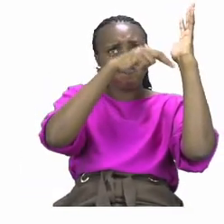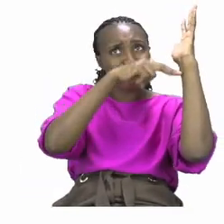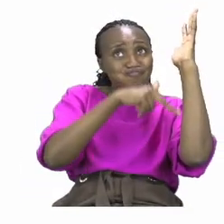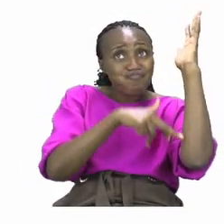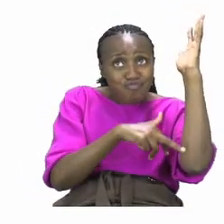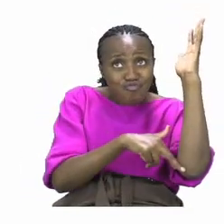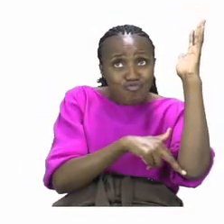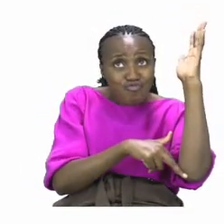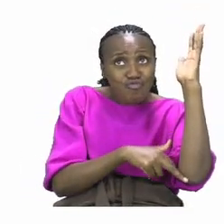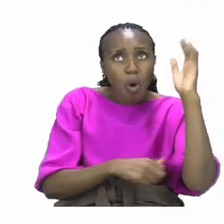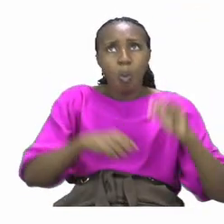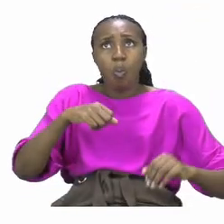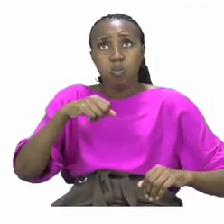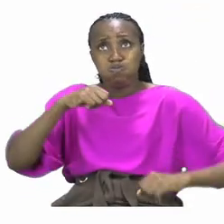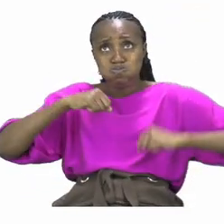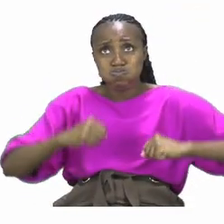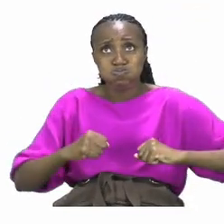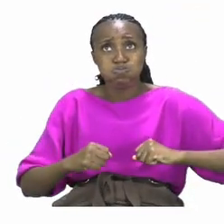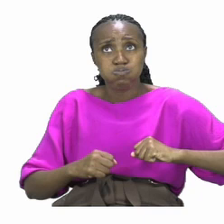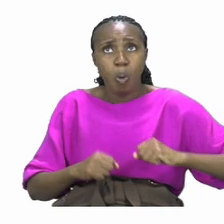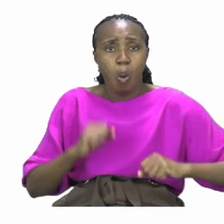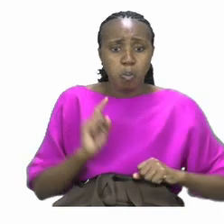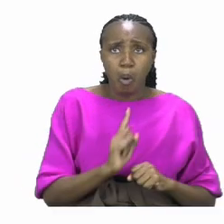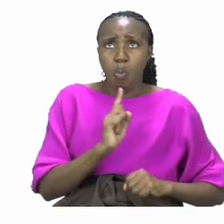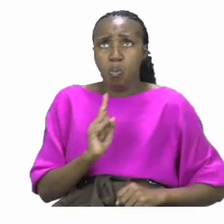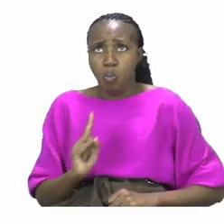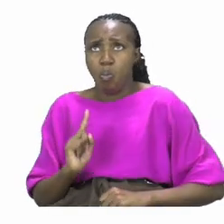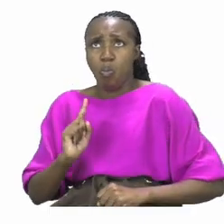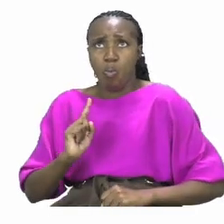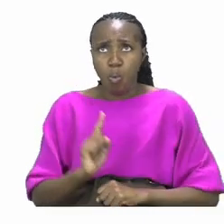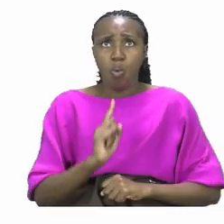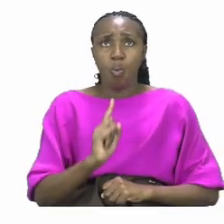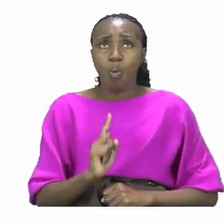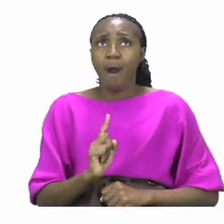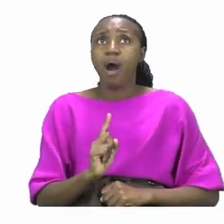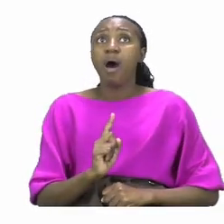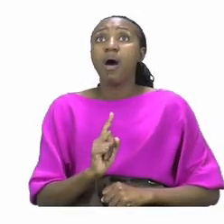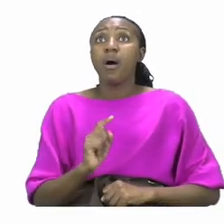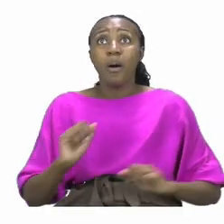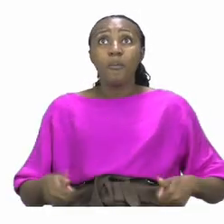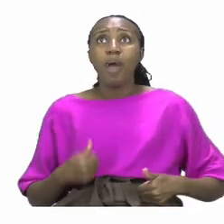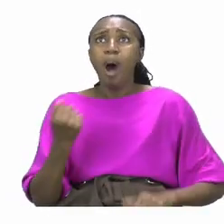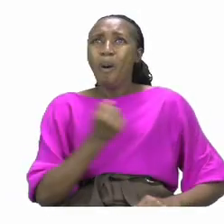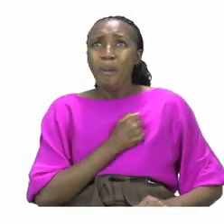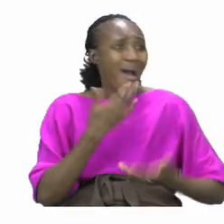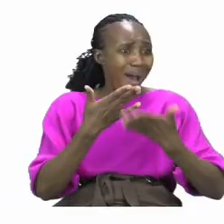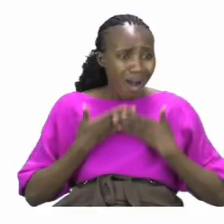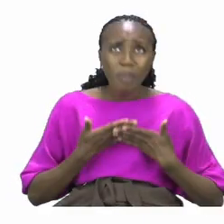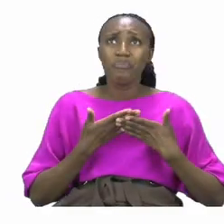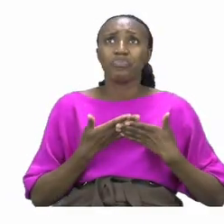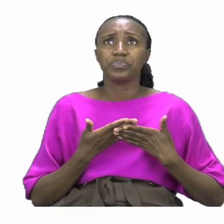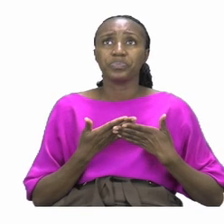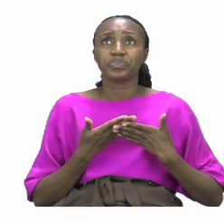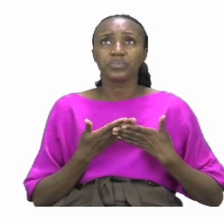giant came down after him. Jack shouted, "Mother, help me!"